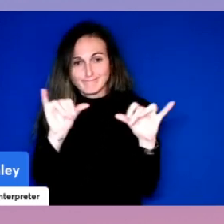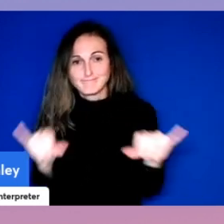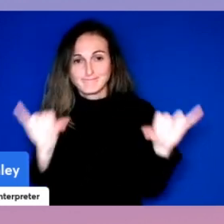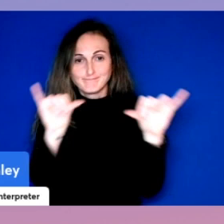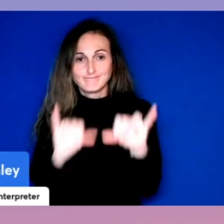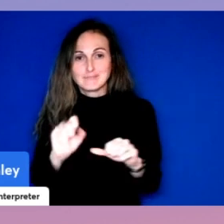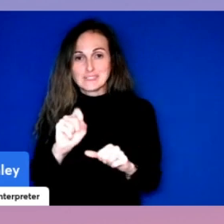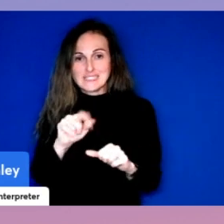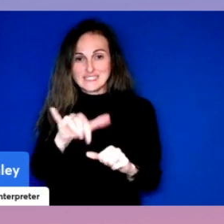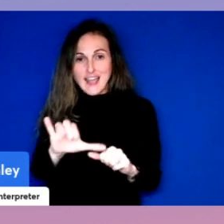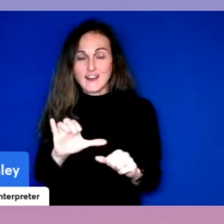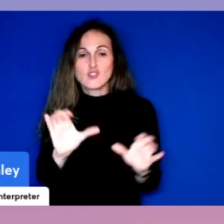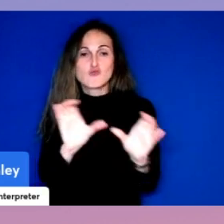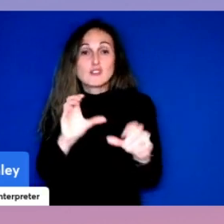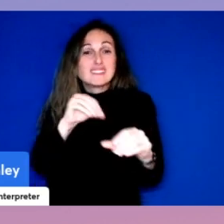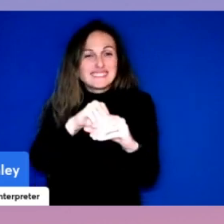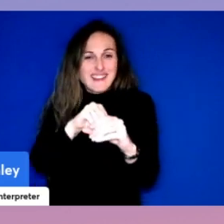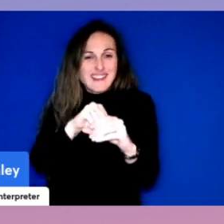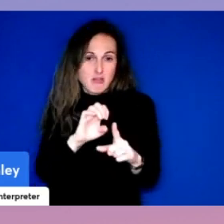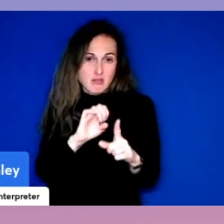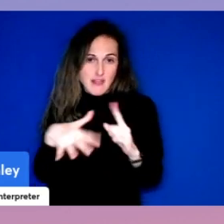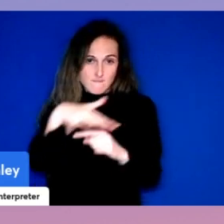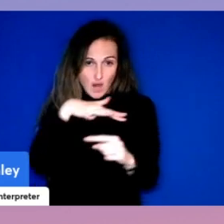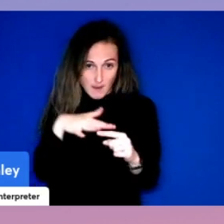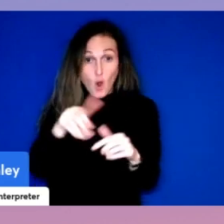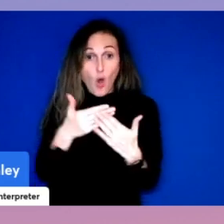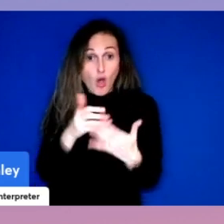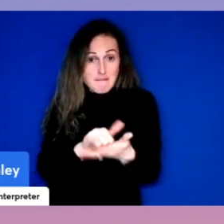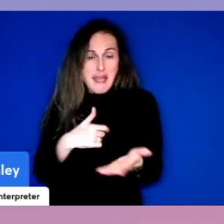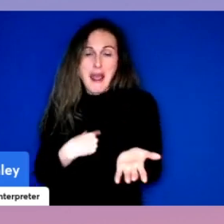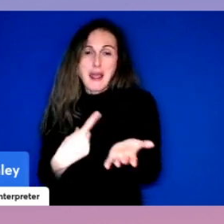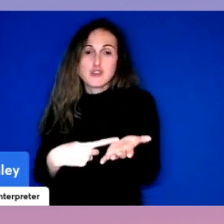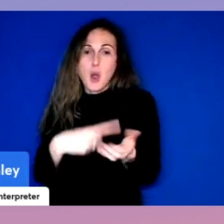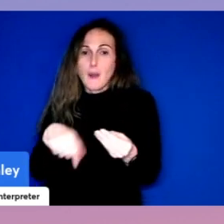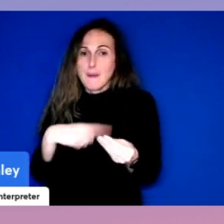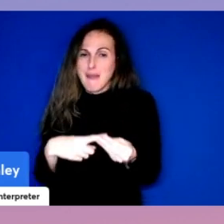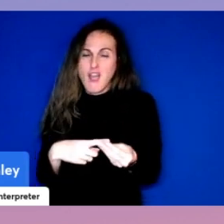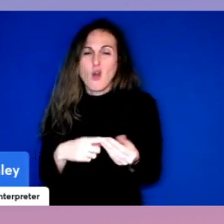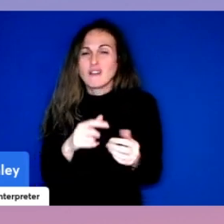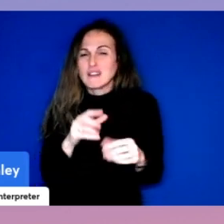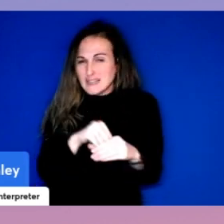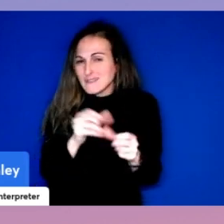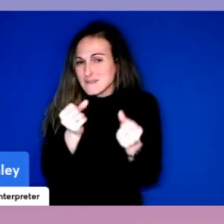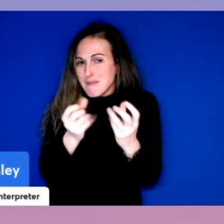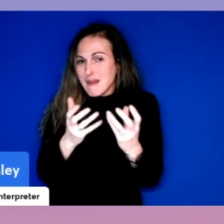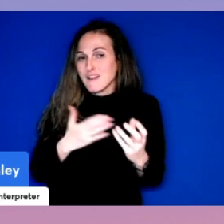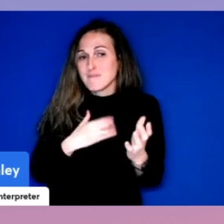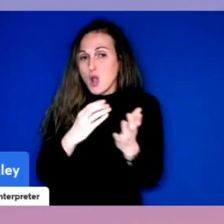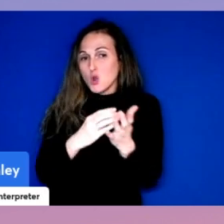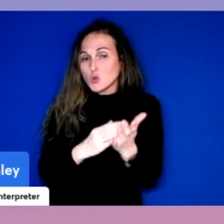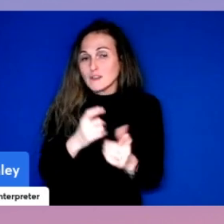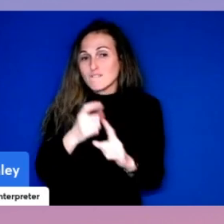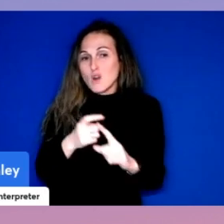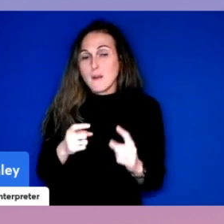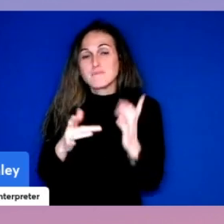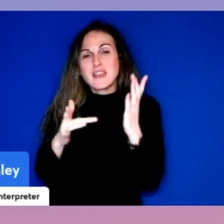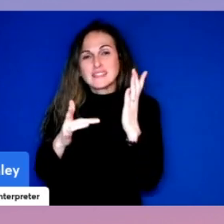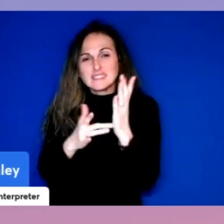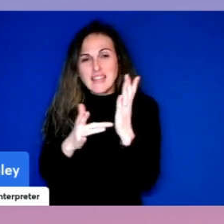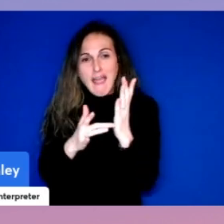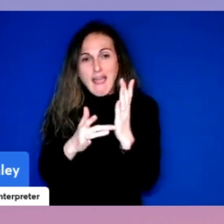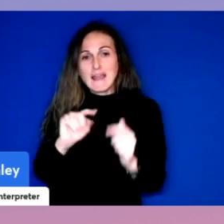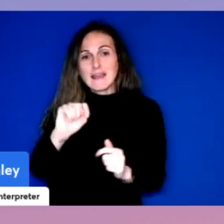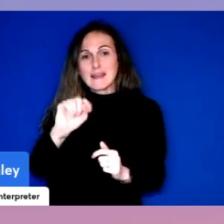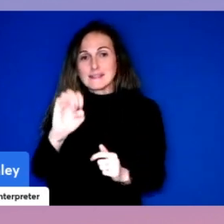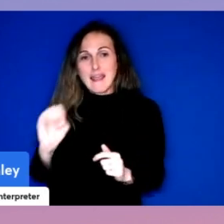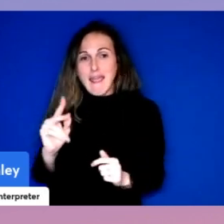environment. All of this I talk about in a lot of my courses in the Tech and Aid Academy. So feel